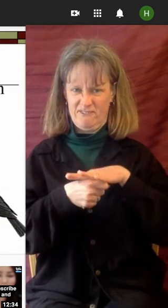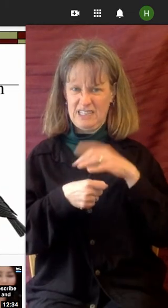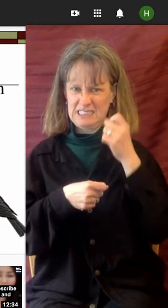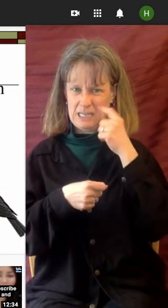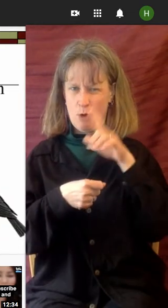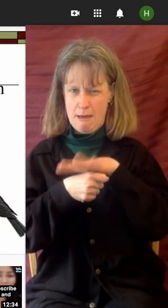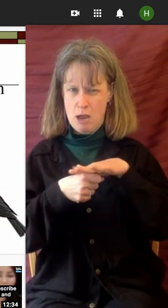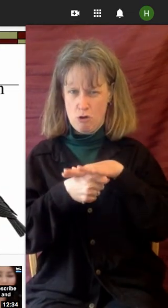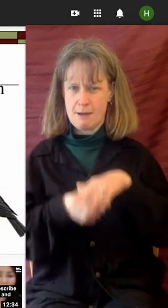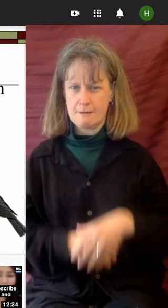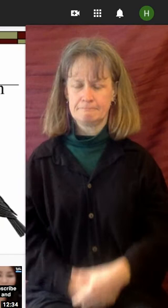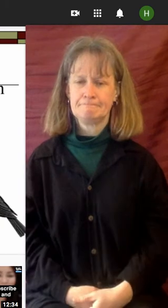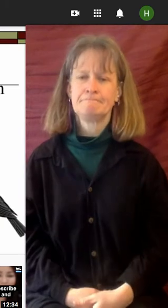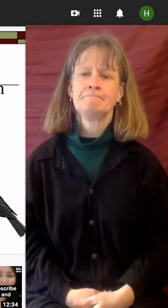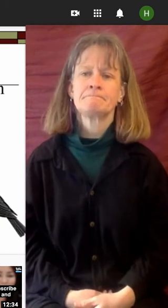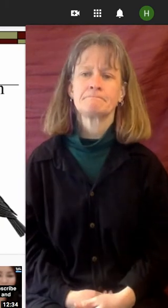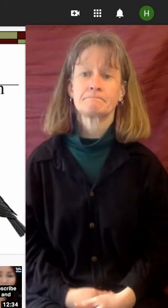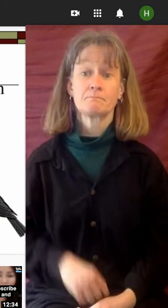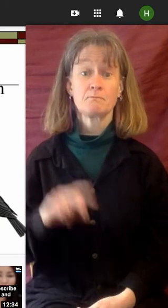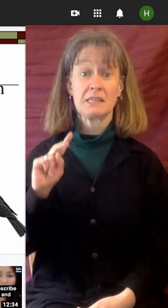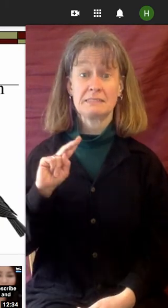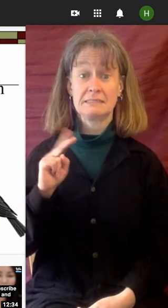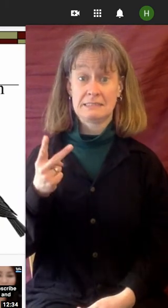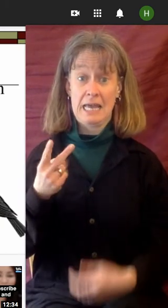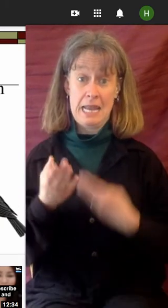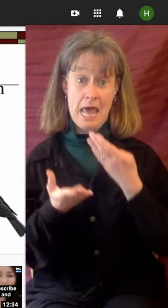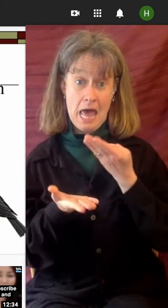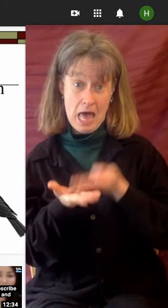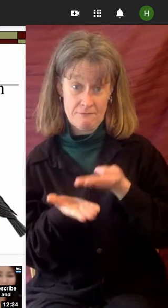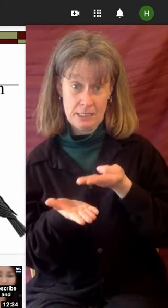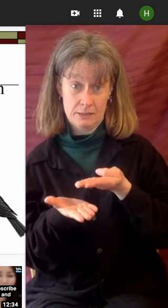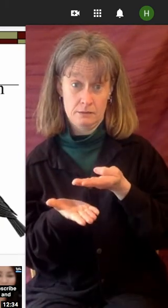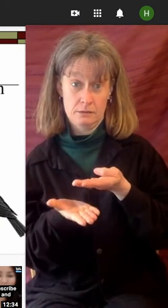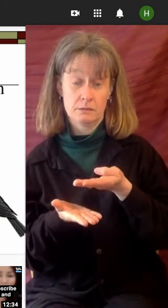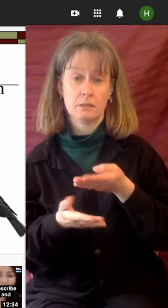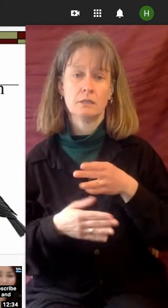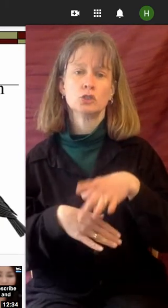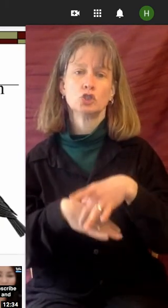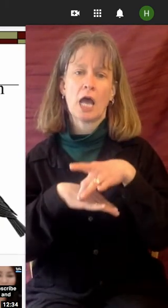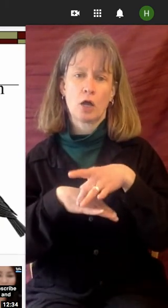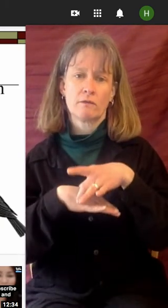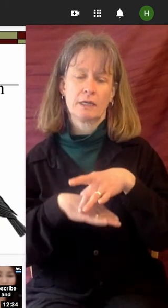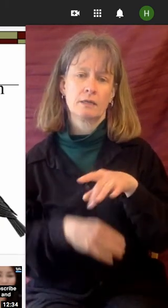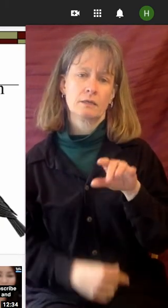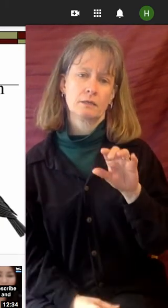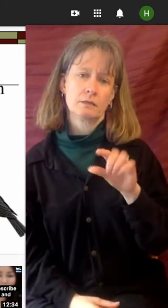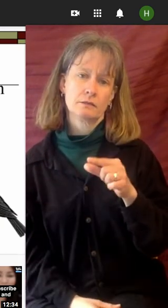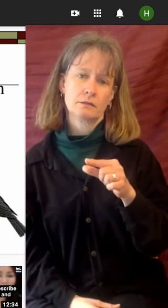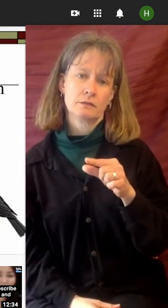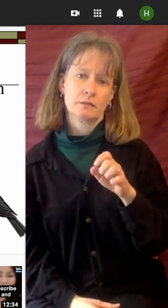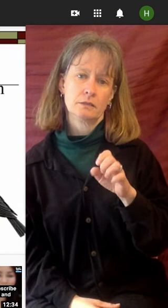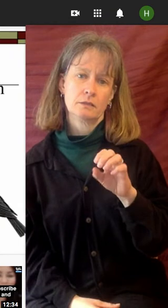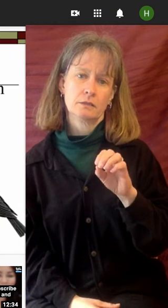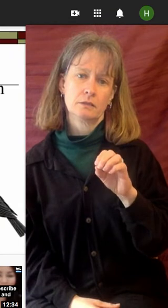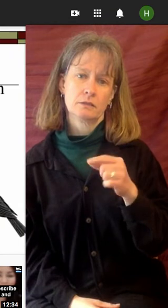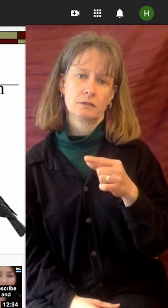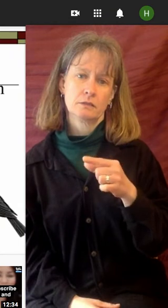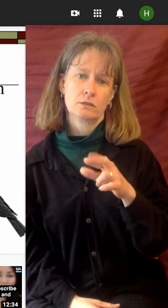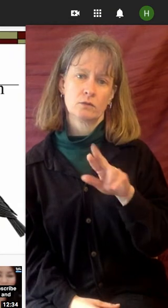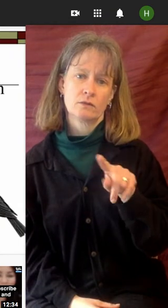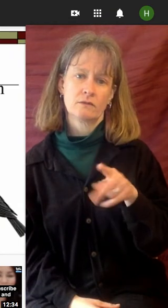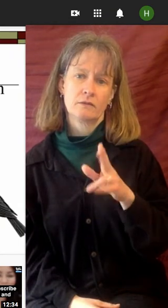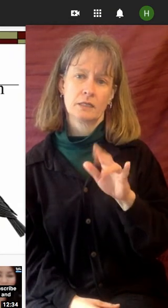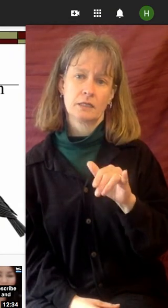The second piece of evidence is geography, and really it's just an easy description right here,